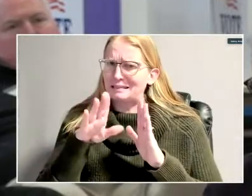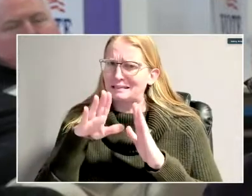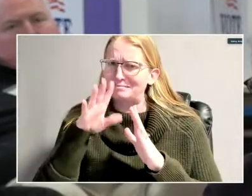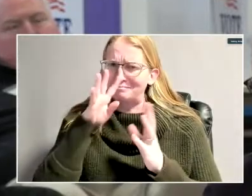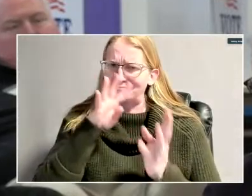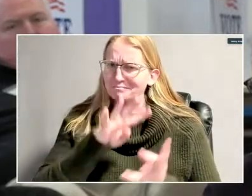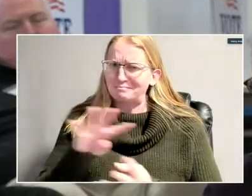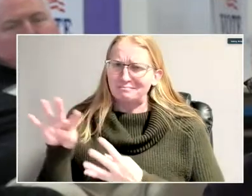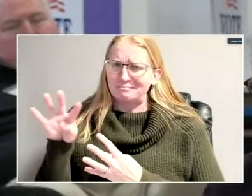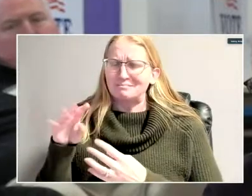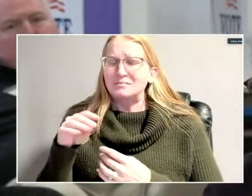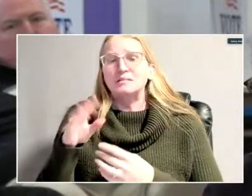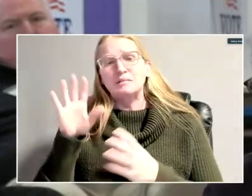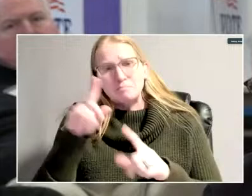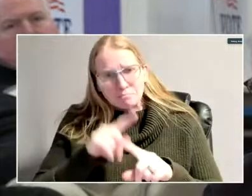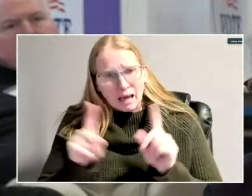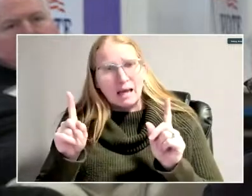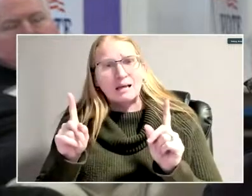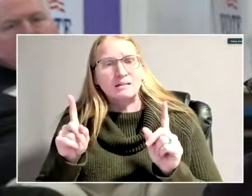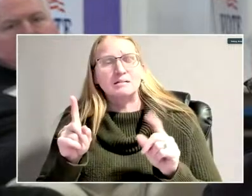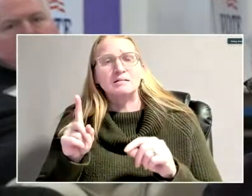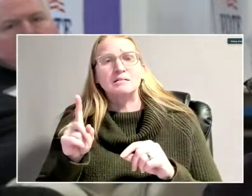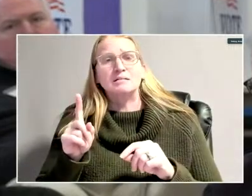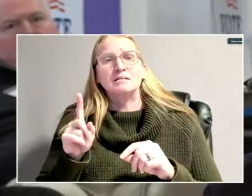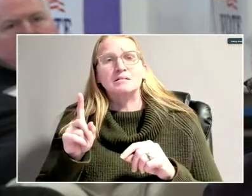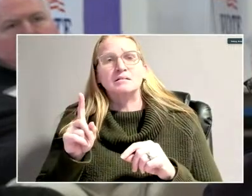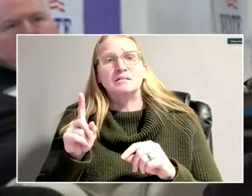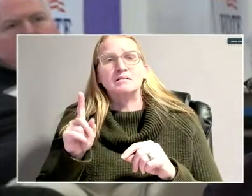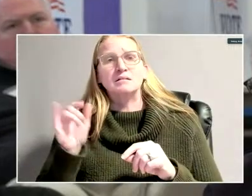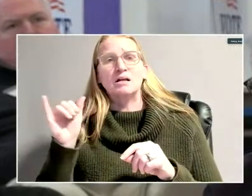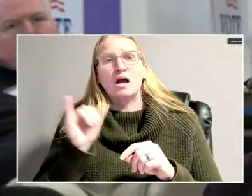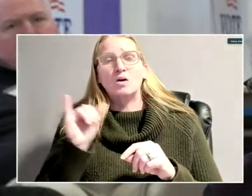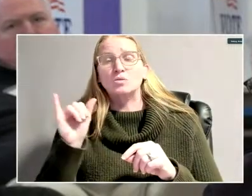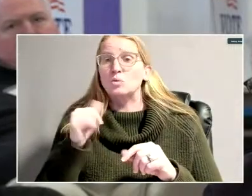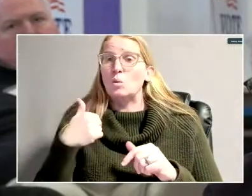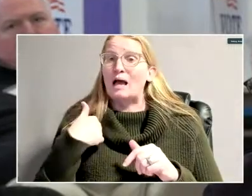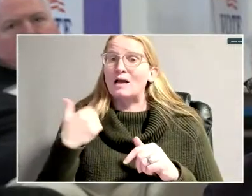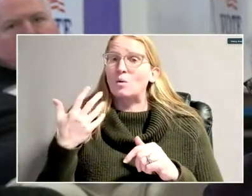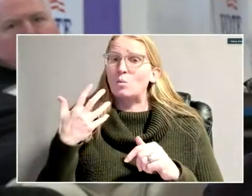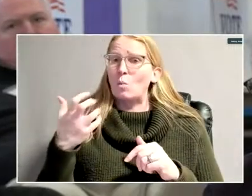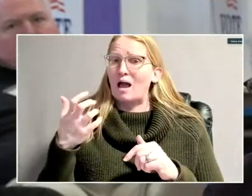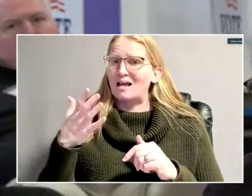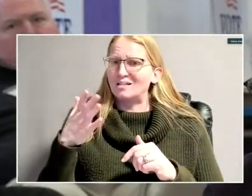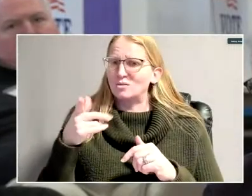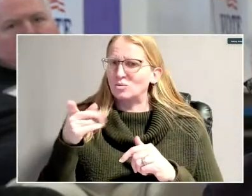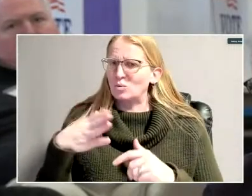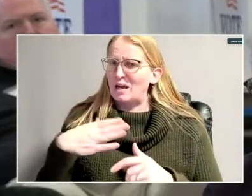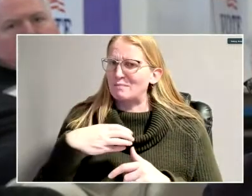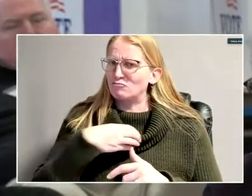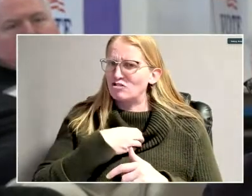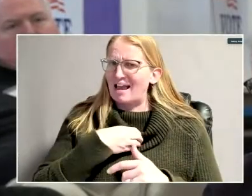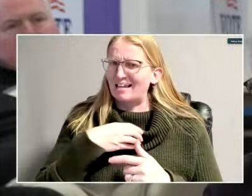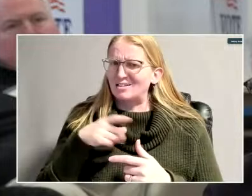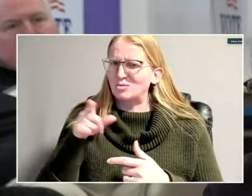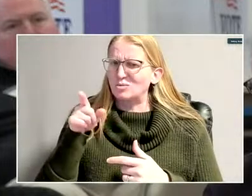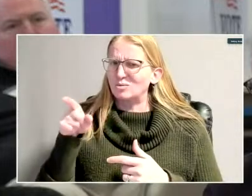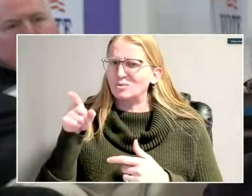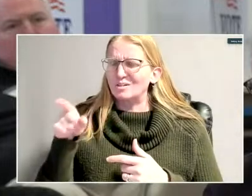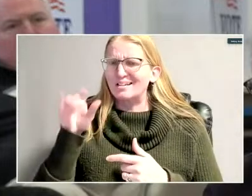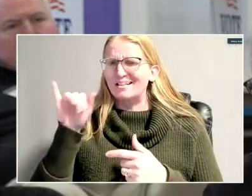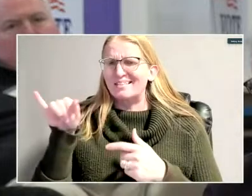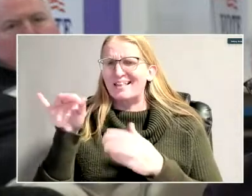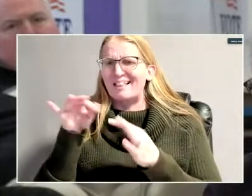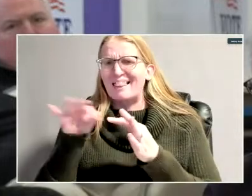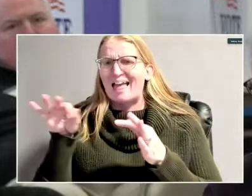attention um I wanted to adject object to the um anti-semitic language that